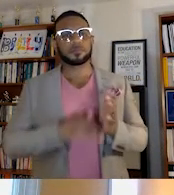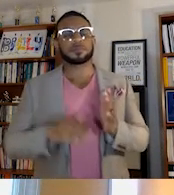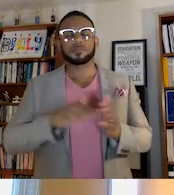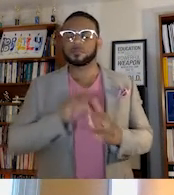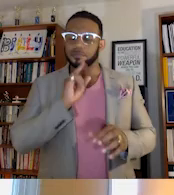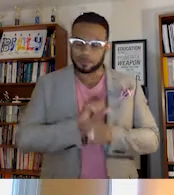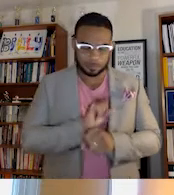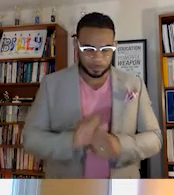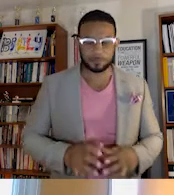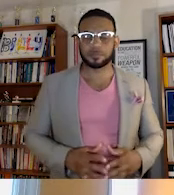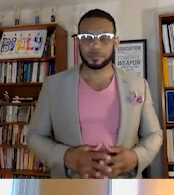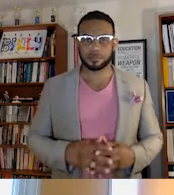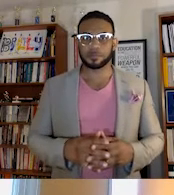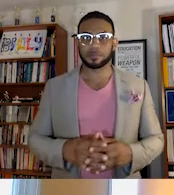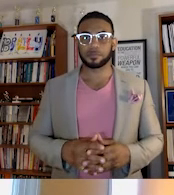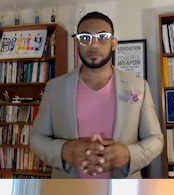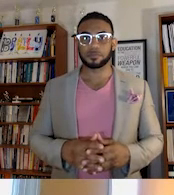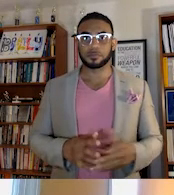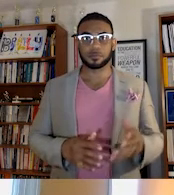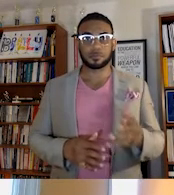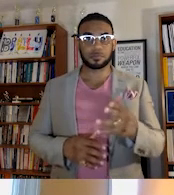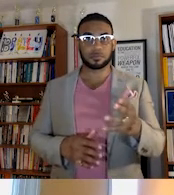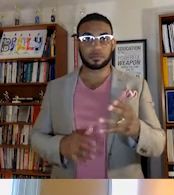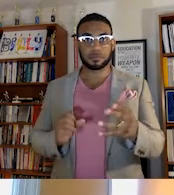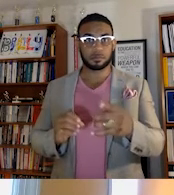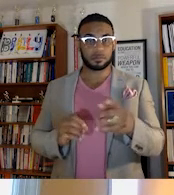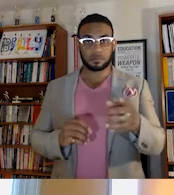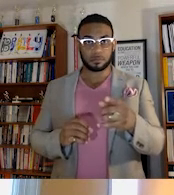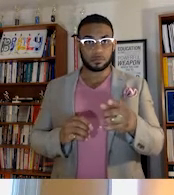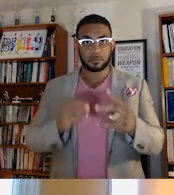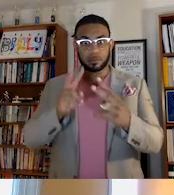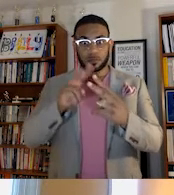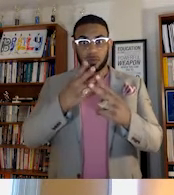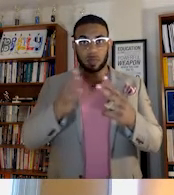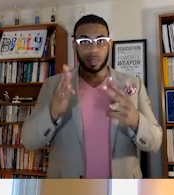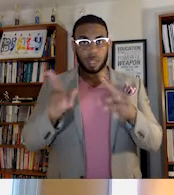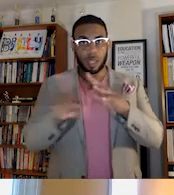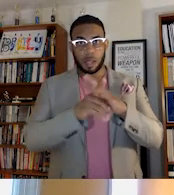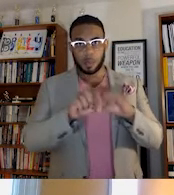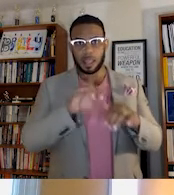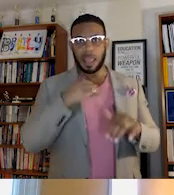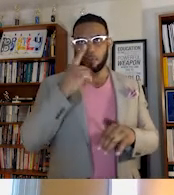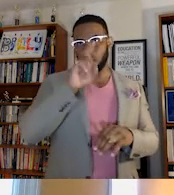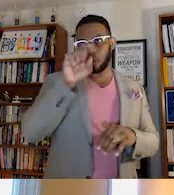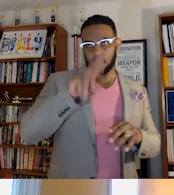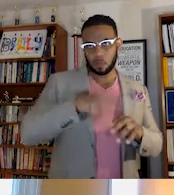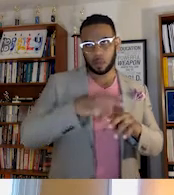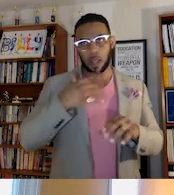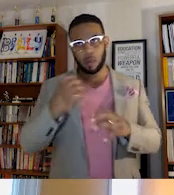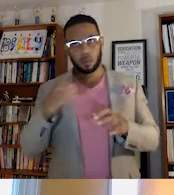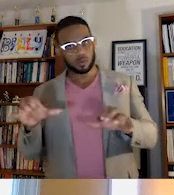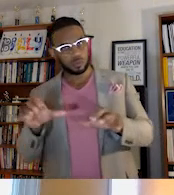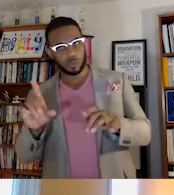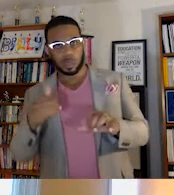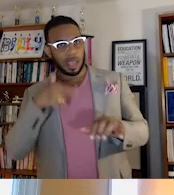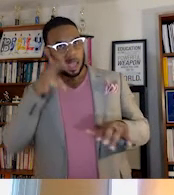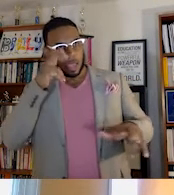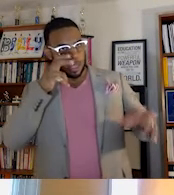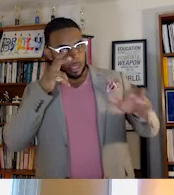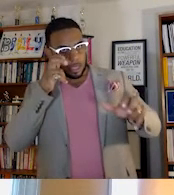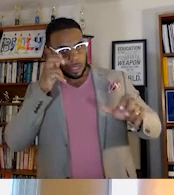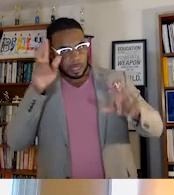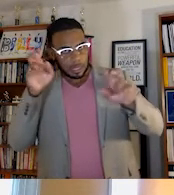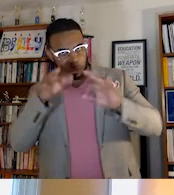again. Absolutely. And so there's two things that are coming out of that. I have questions, but I also like to do it where I hear